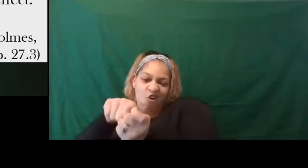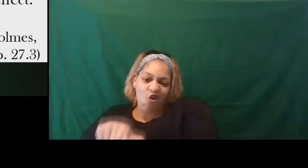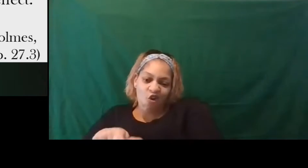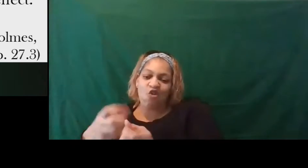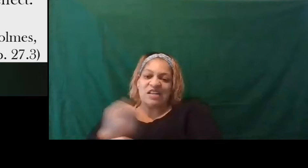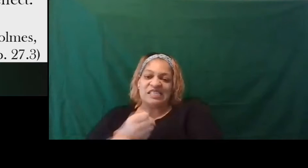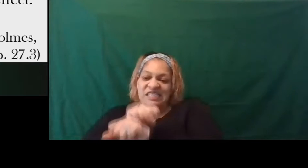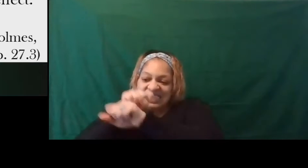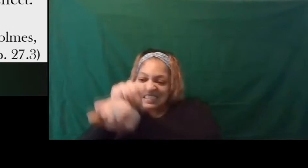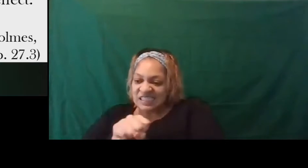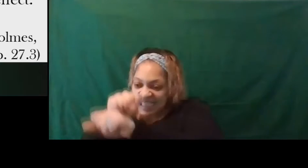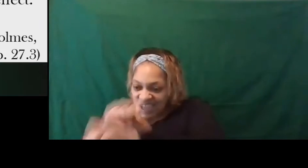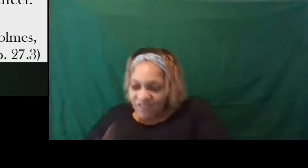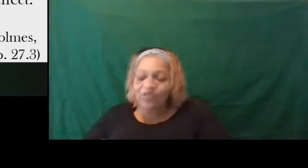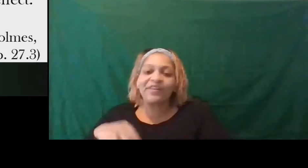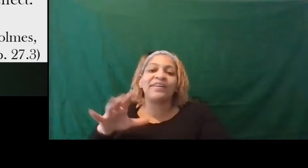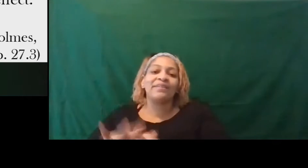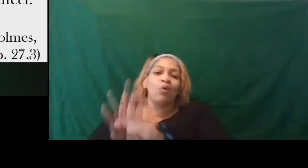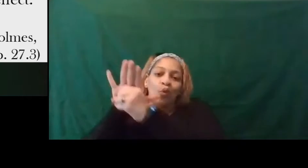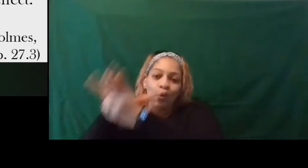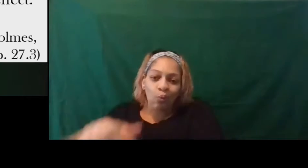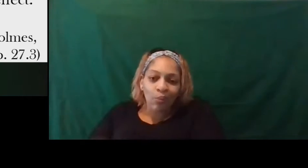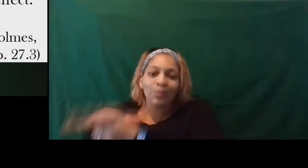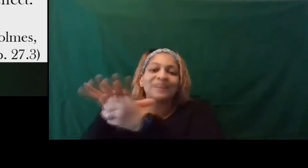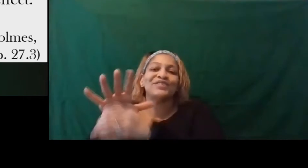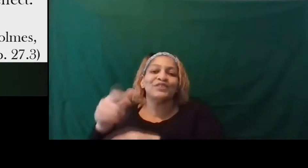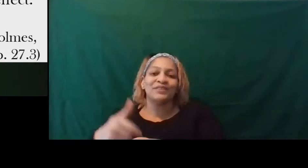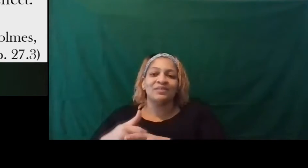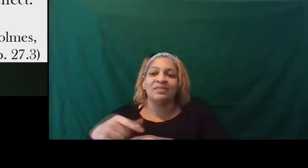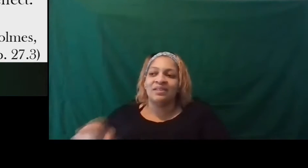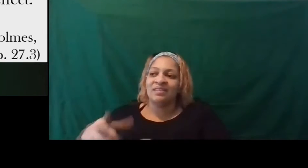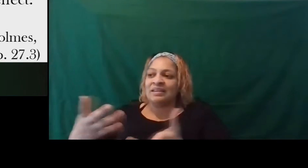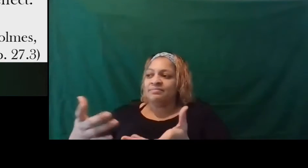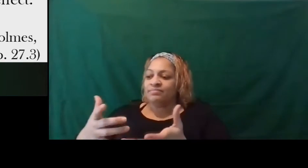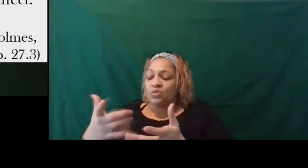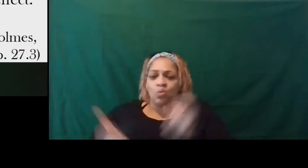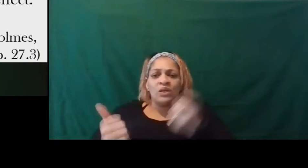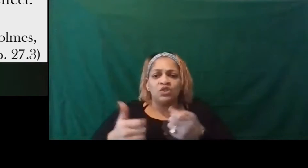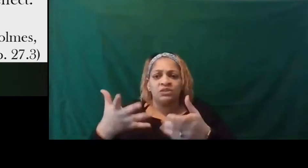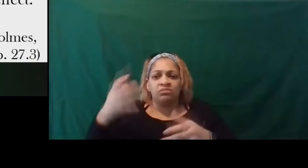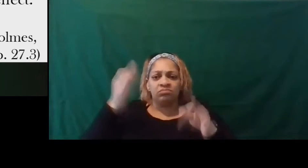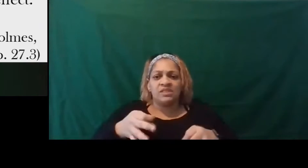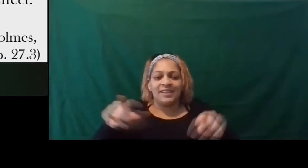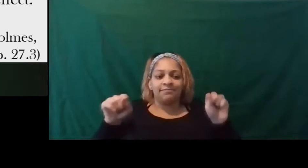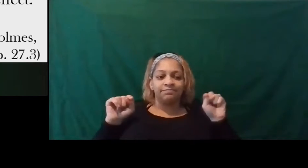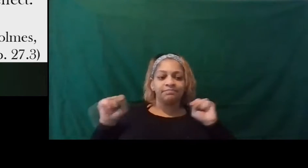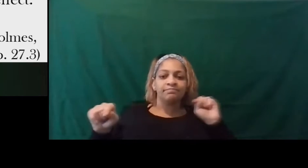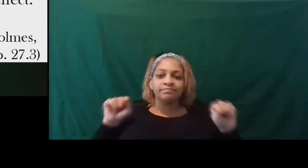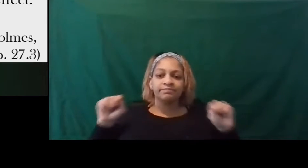othering and oppression. Like which one are we going to yield